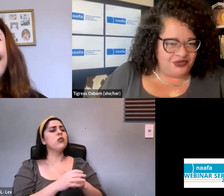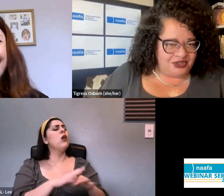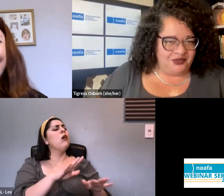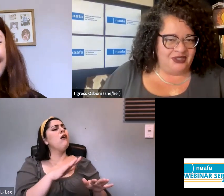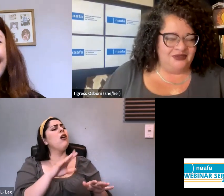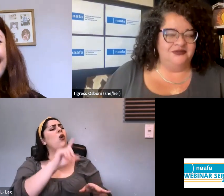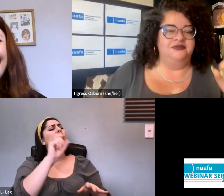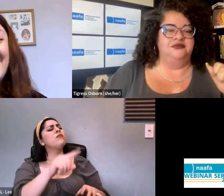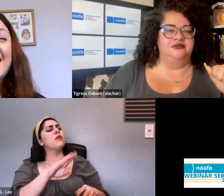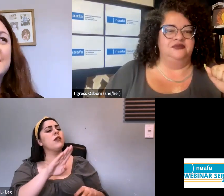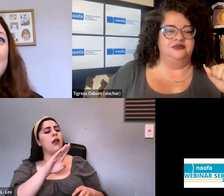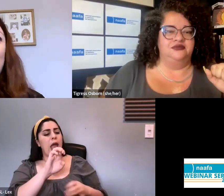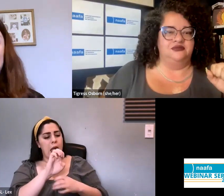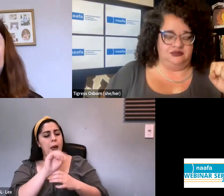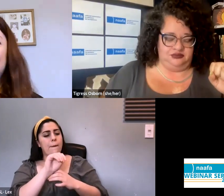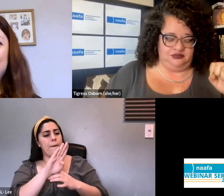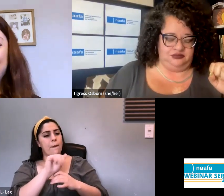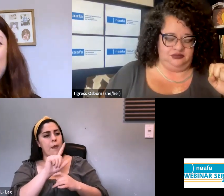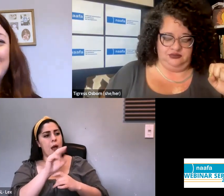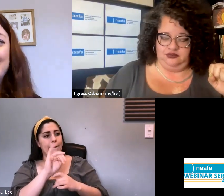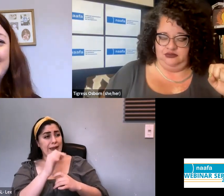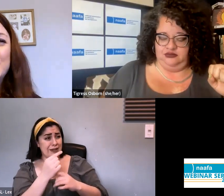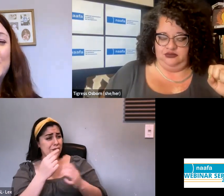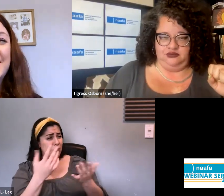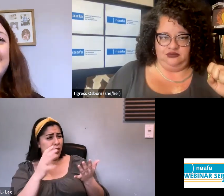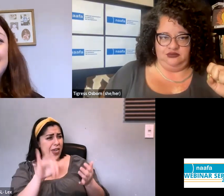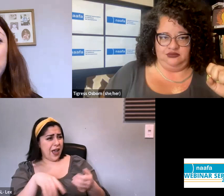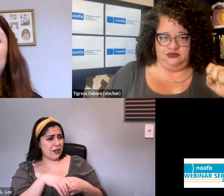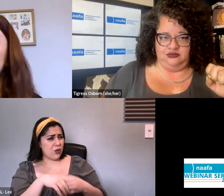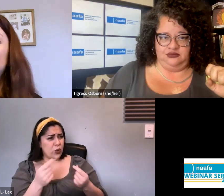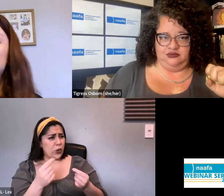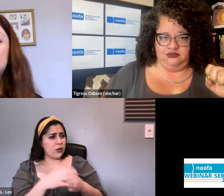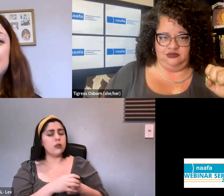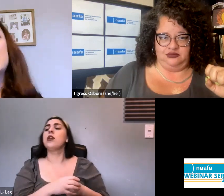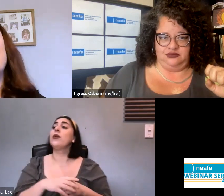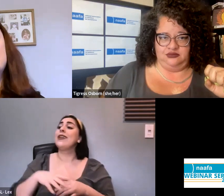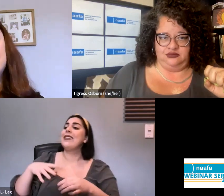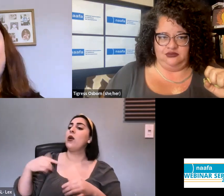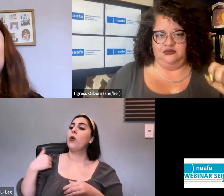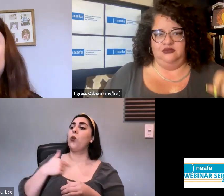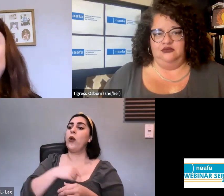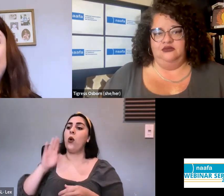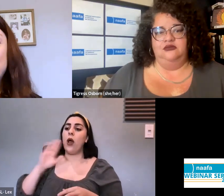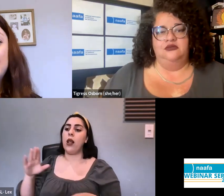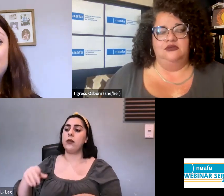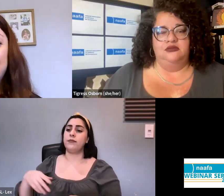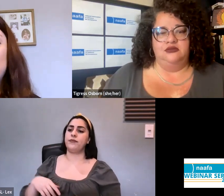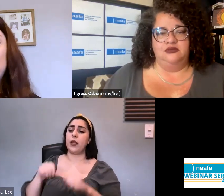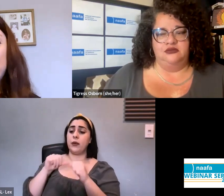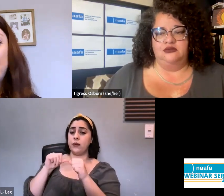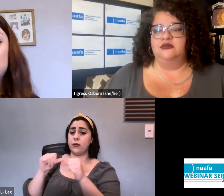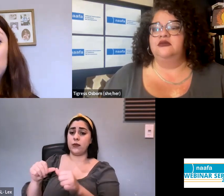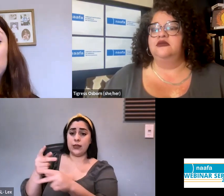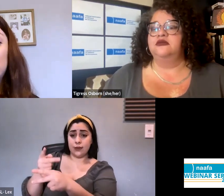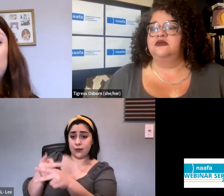and why do we do it? So the definition that we learn in school, it is the preservation, disinfection, and restoration of dead